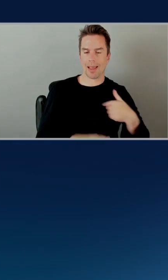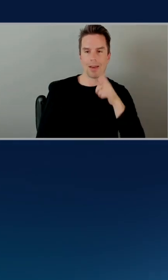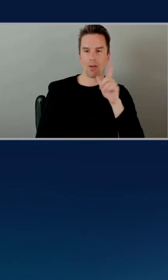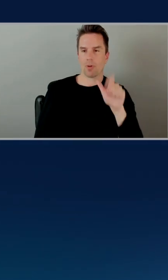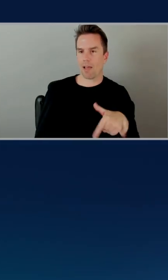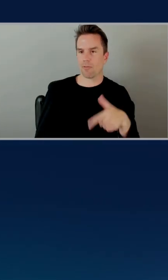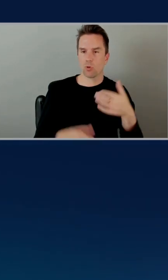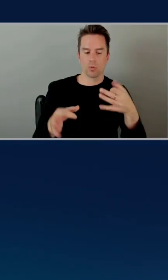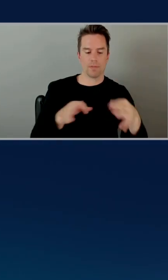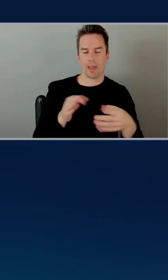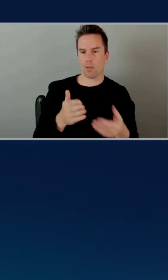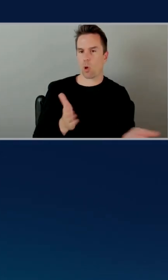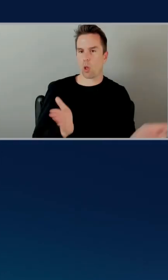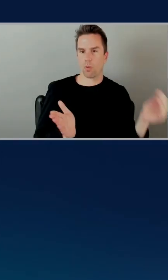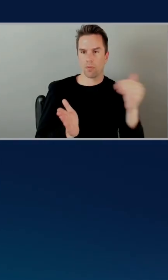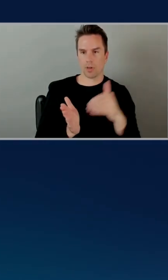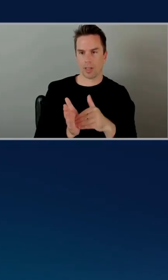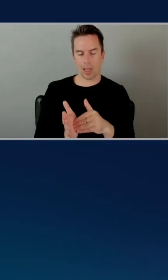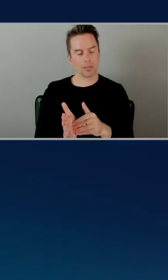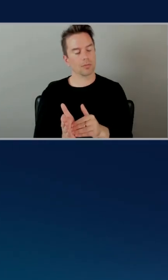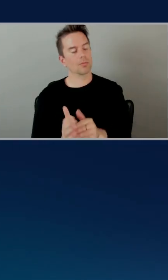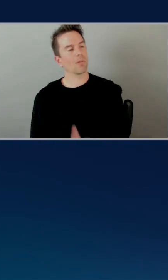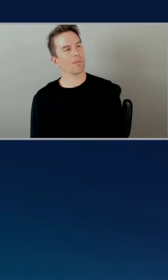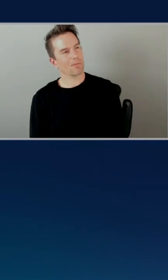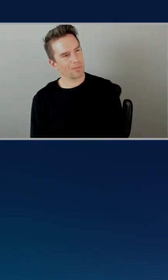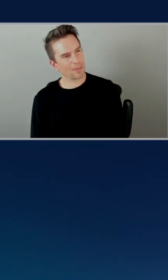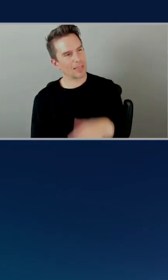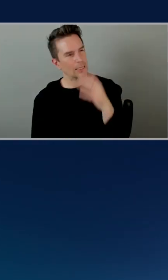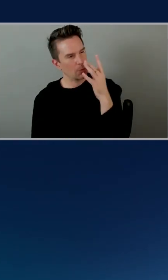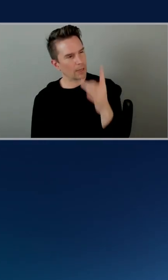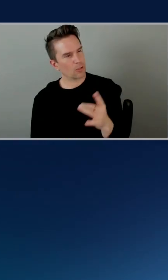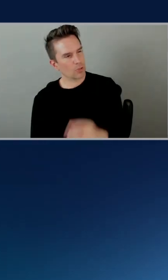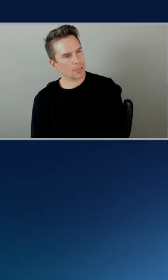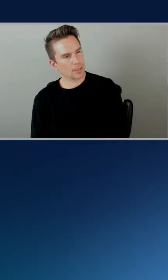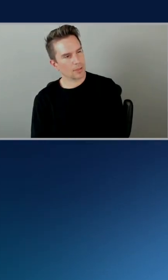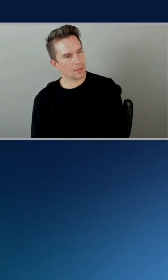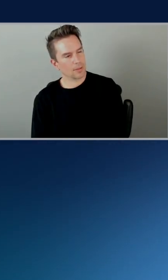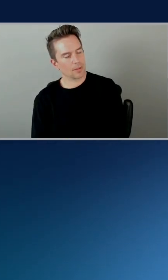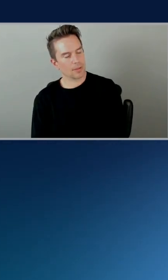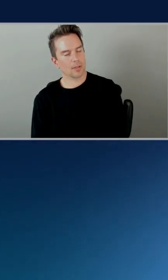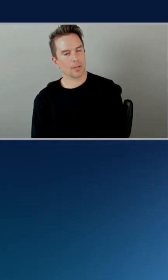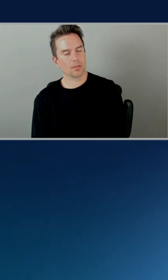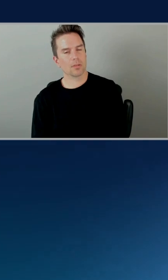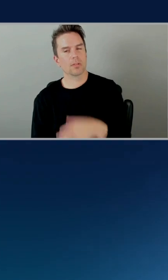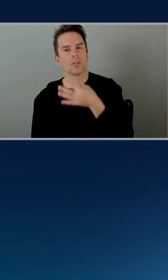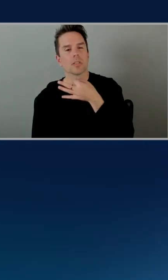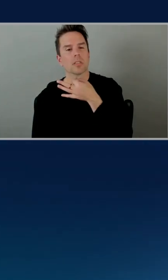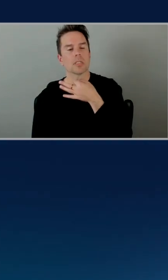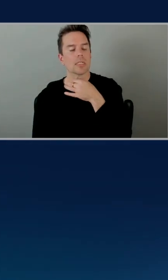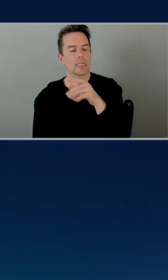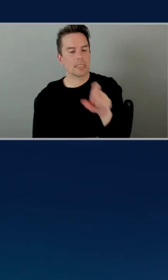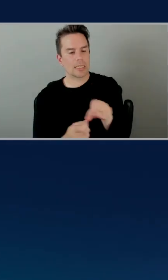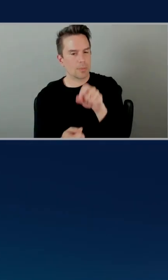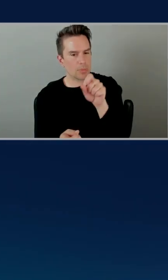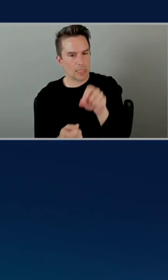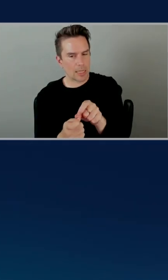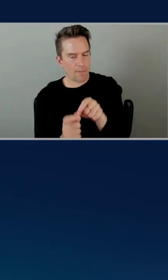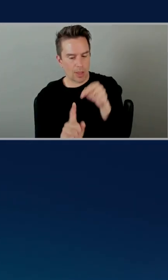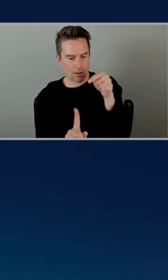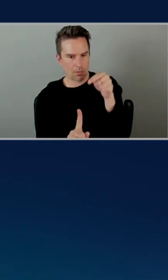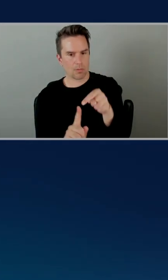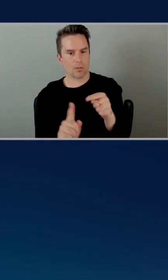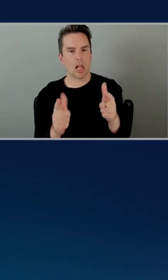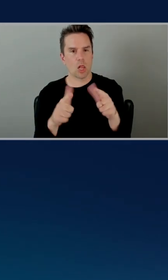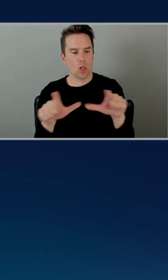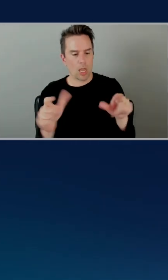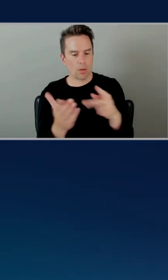pretty interesting. Is it specific to programming language? I imagine if you're executing